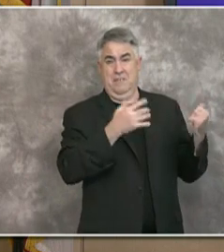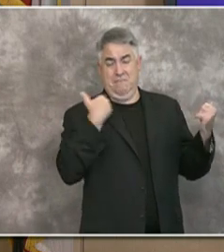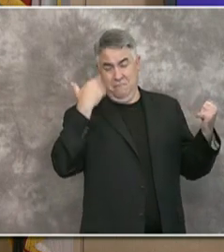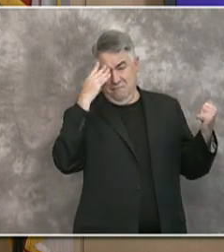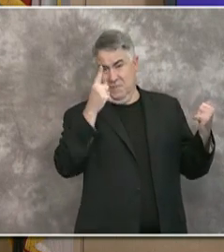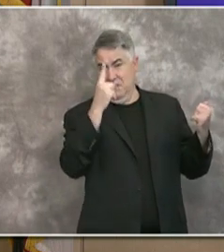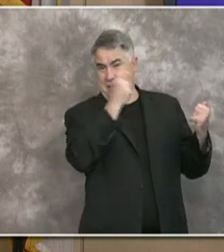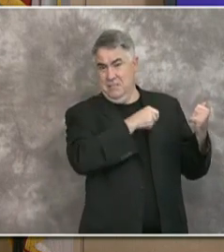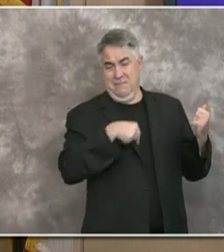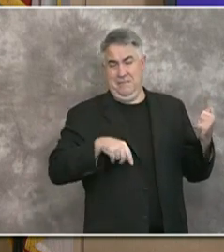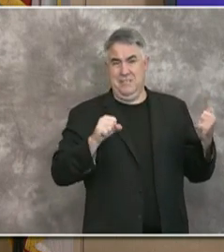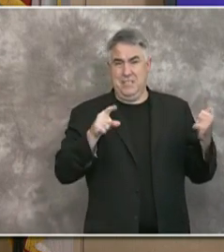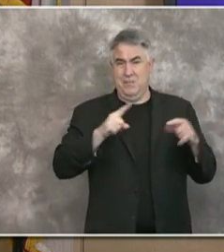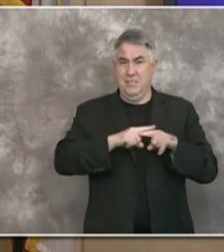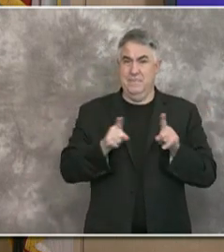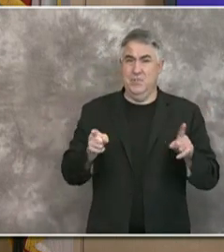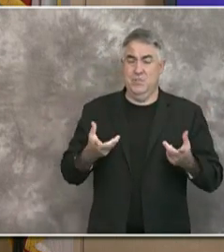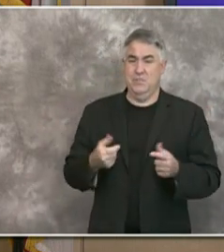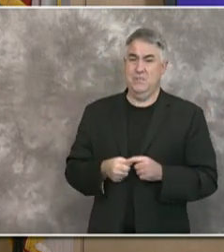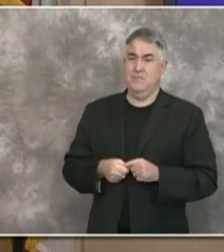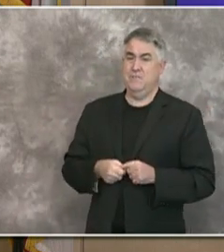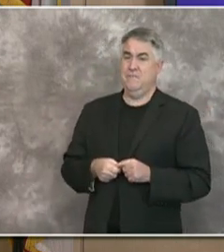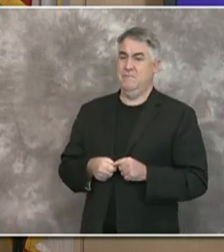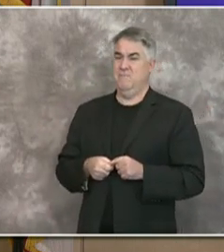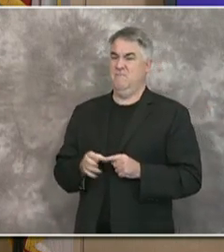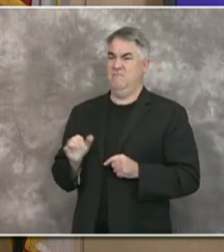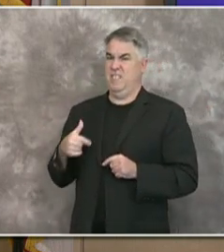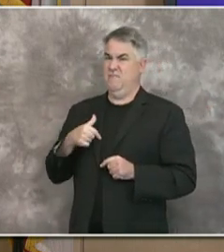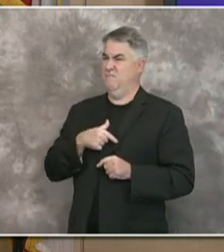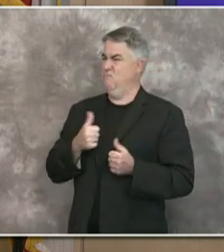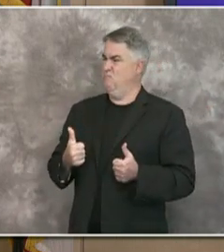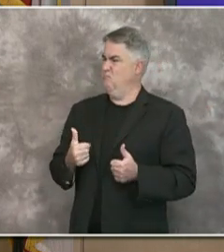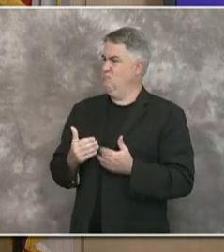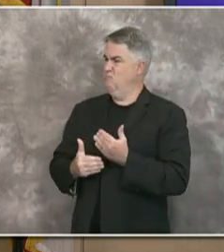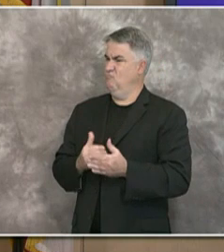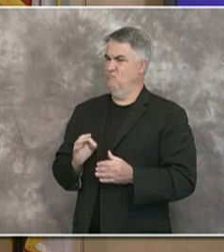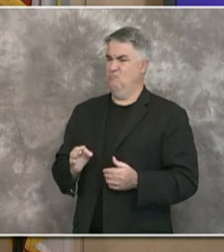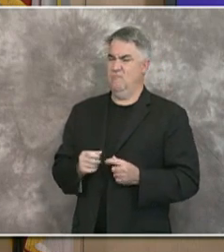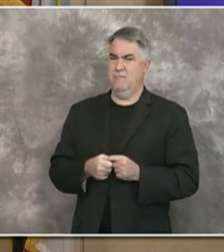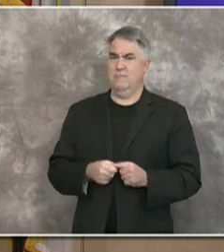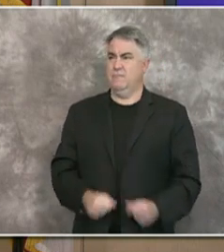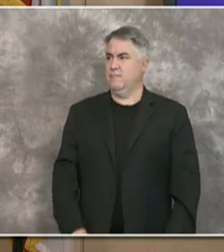in the underlying public health rationale for the decisions we've made surrounding beaches.